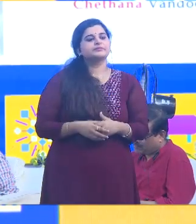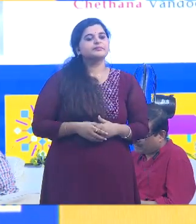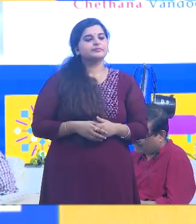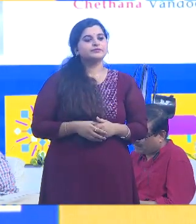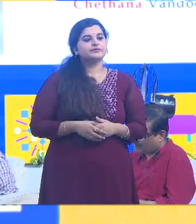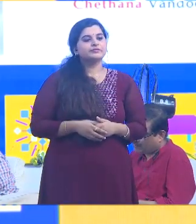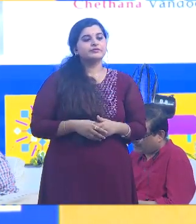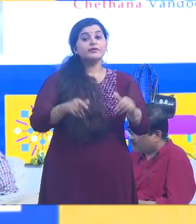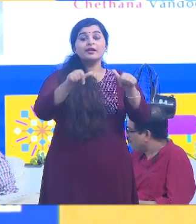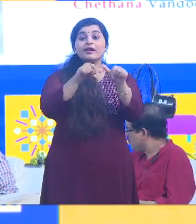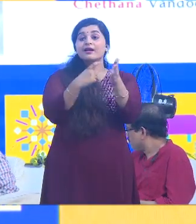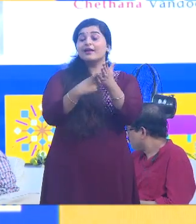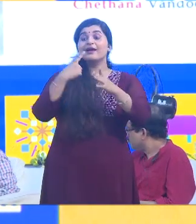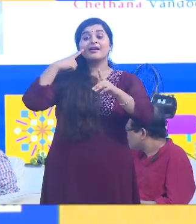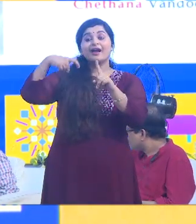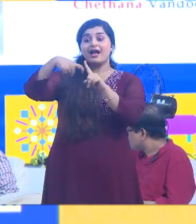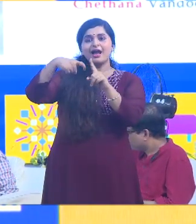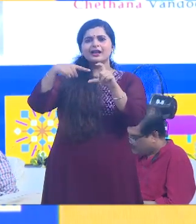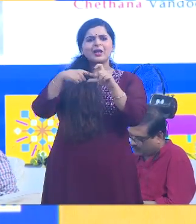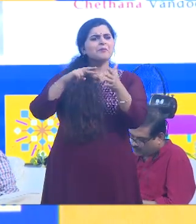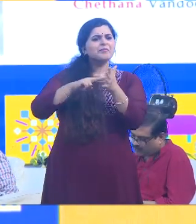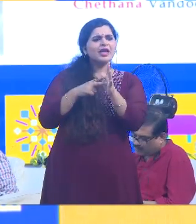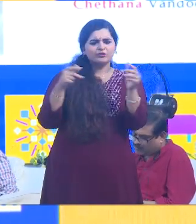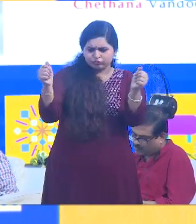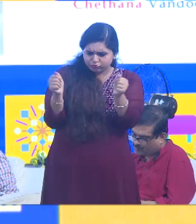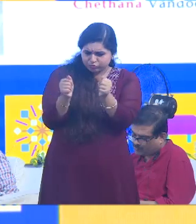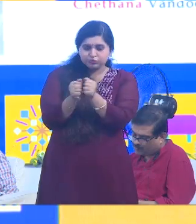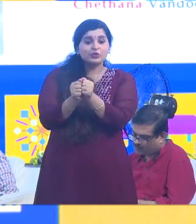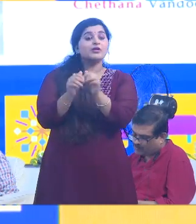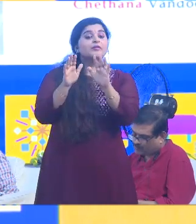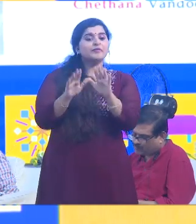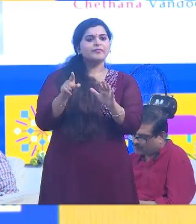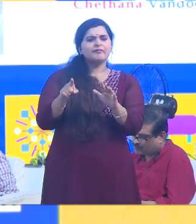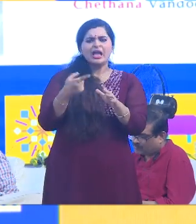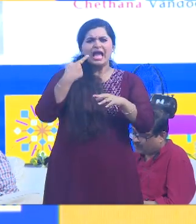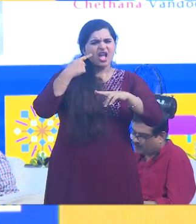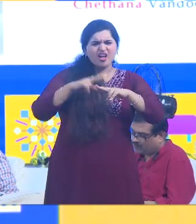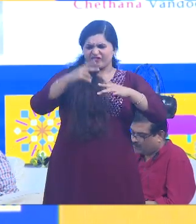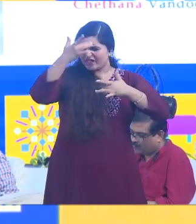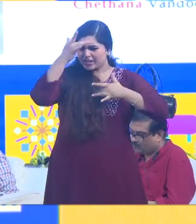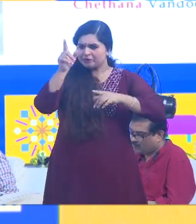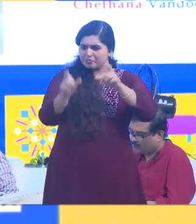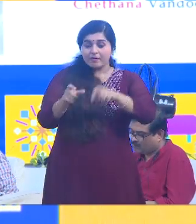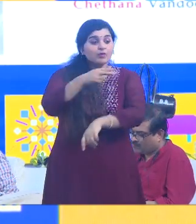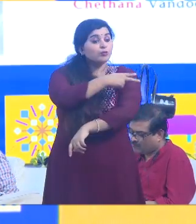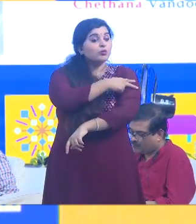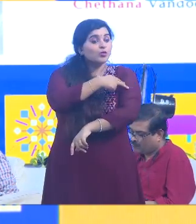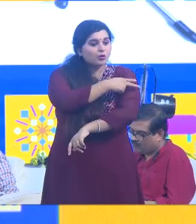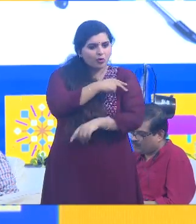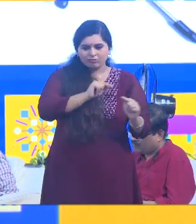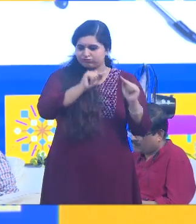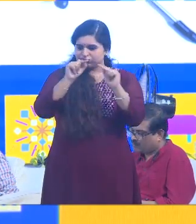Adige is the palliative care program that's been introduced to the primary care and the secondary care systems in the state. Next.